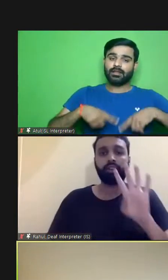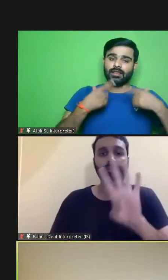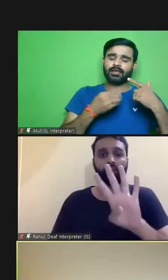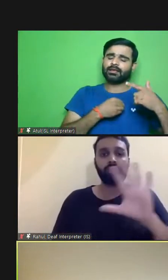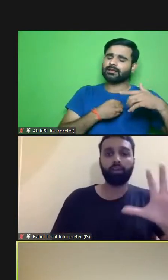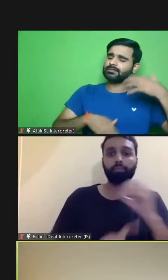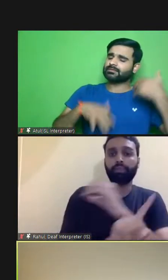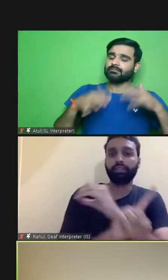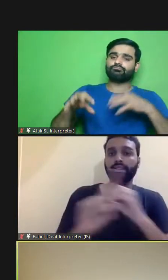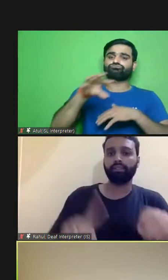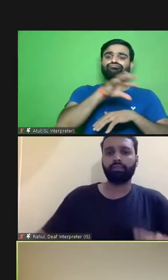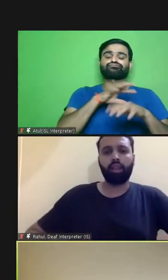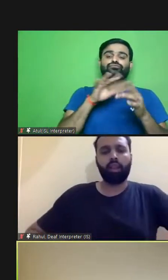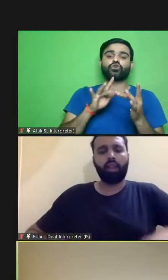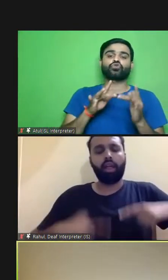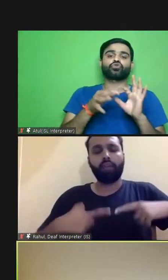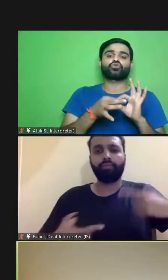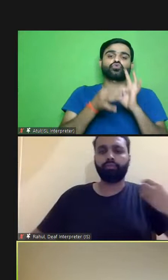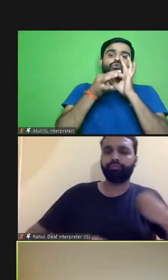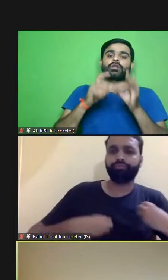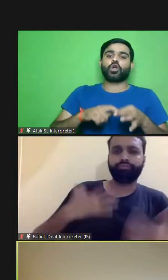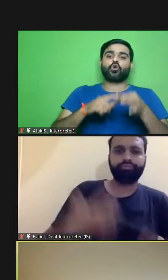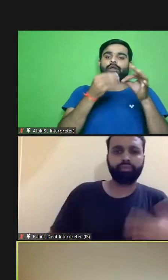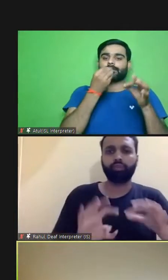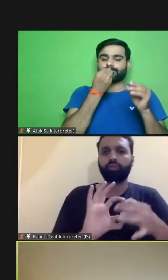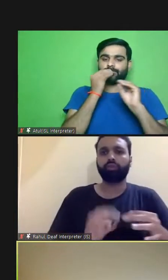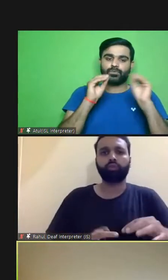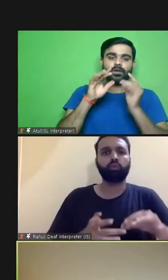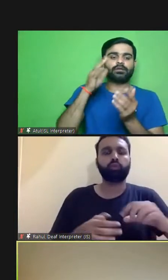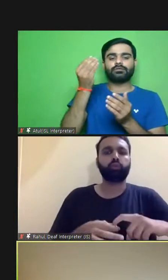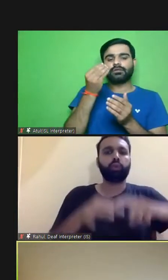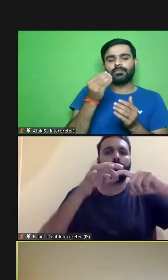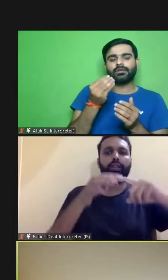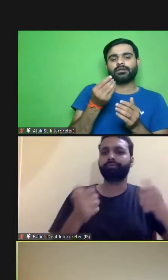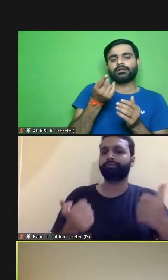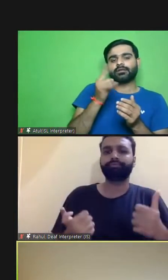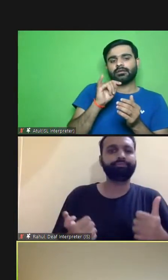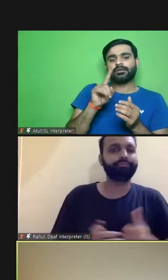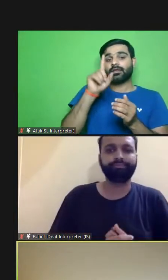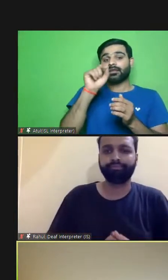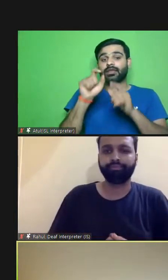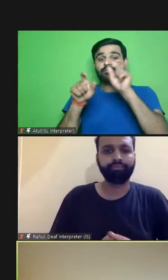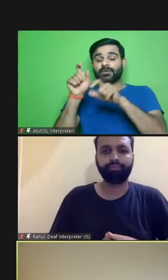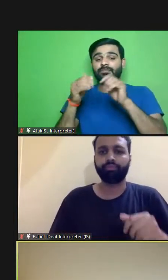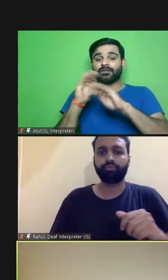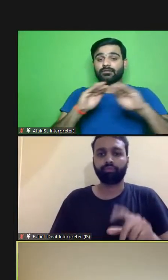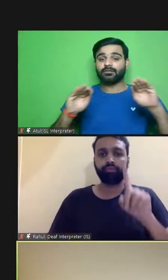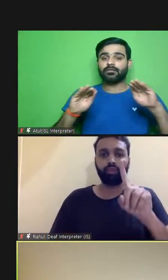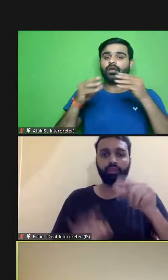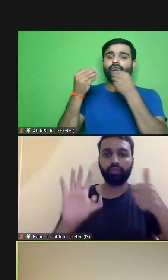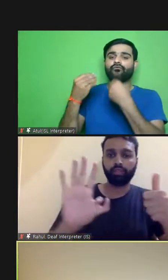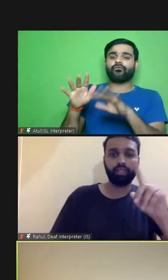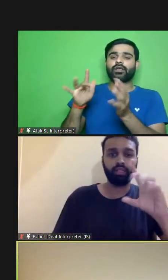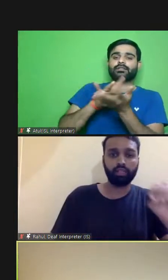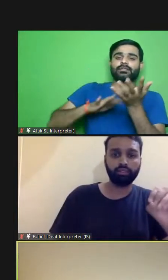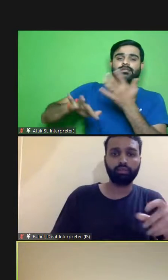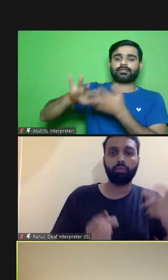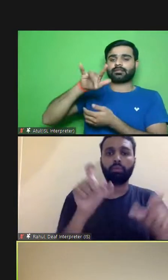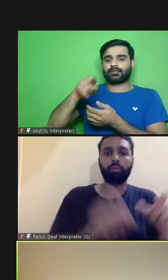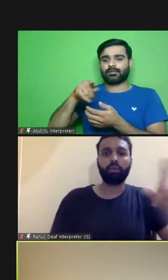income countries, 31% in lower middle income countries, and 10% of children with overweight and obesity are living in